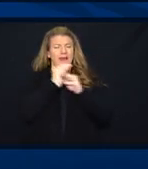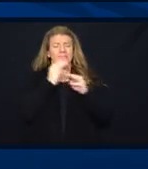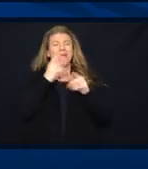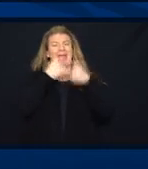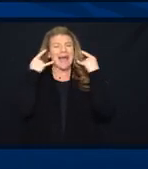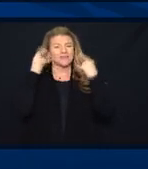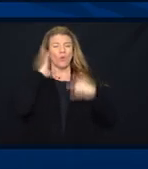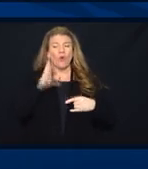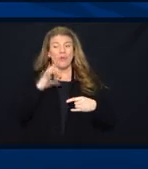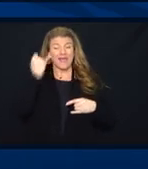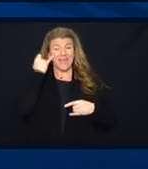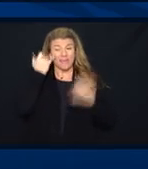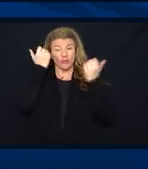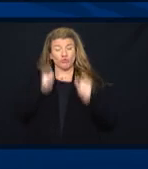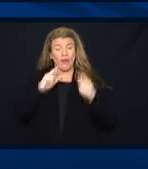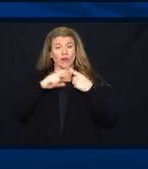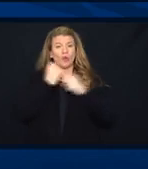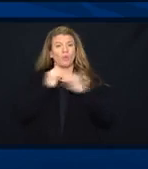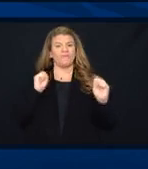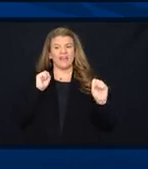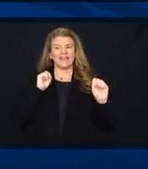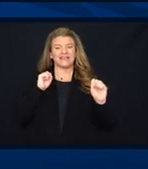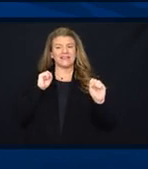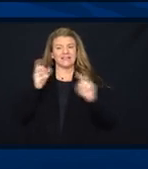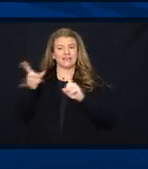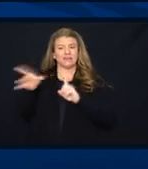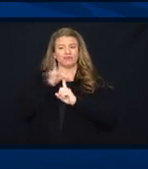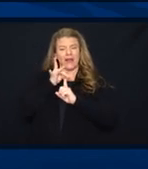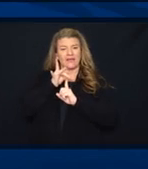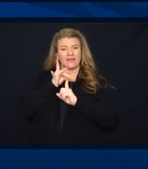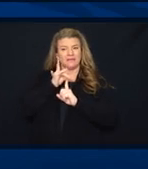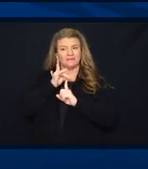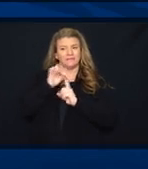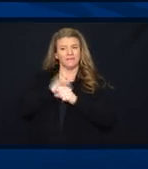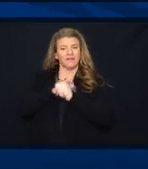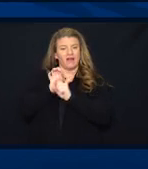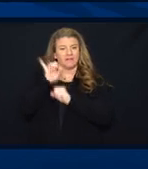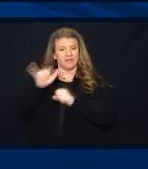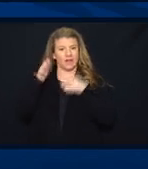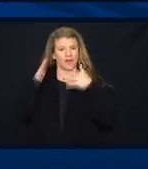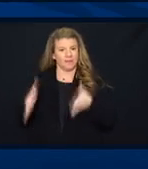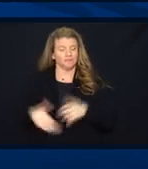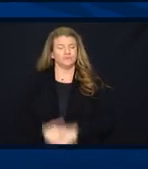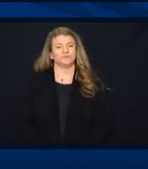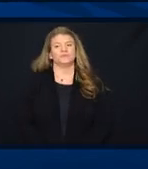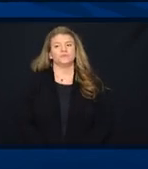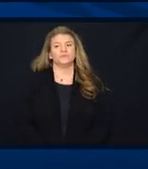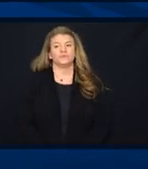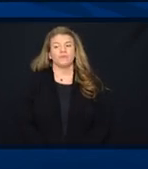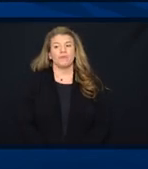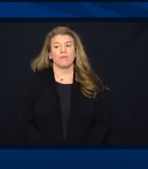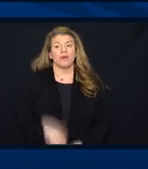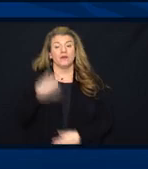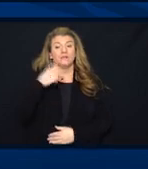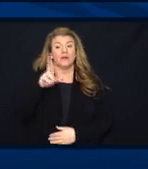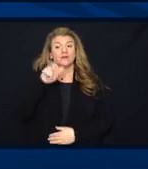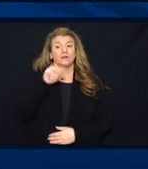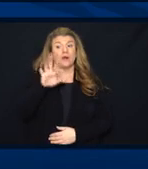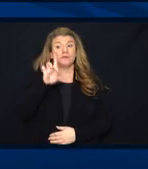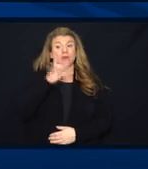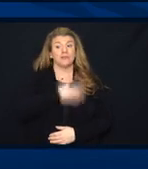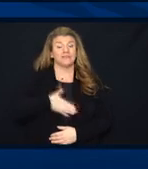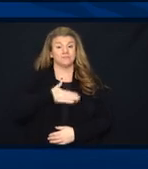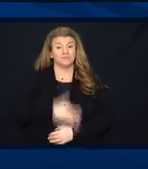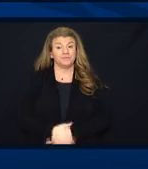you're trying to prevent contracting the virus that way? Thank you. Dr. Amjad, please.